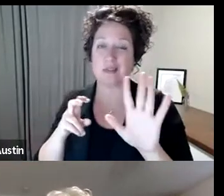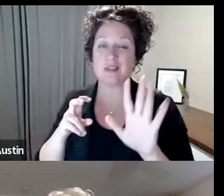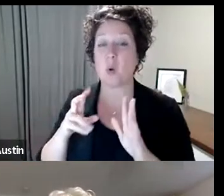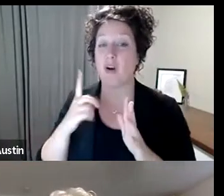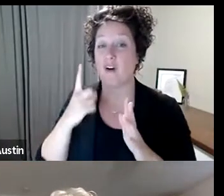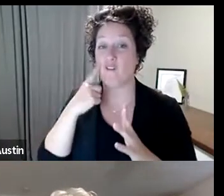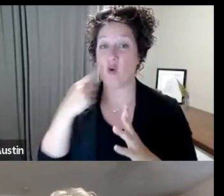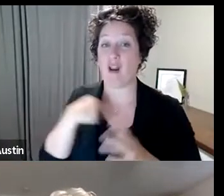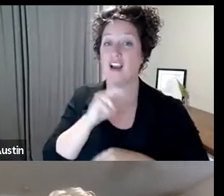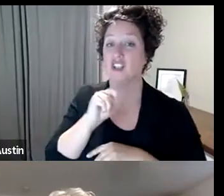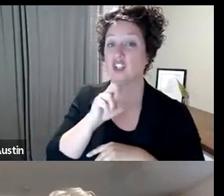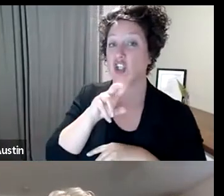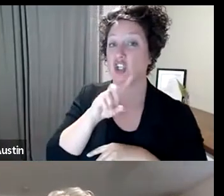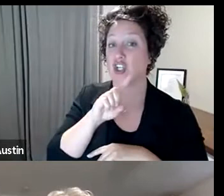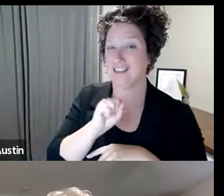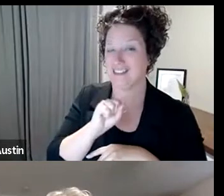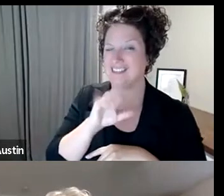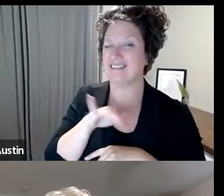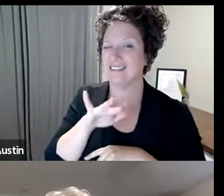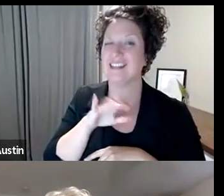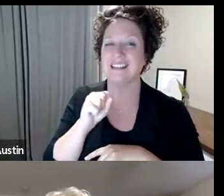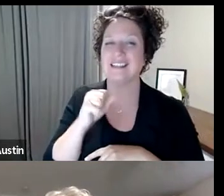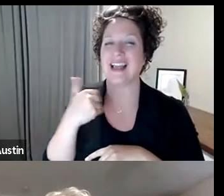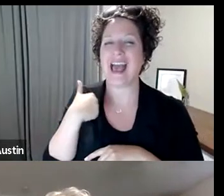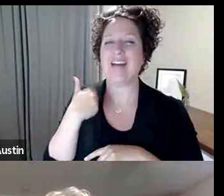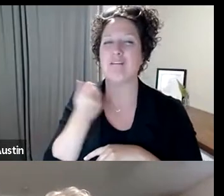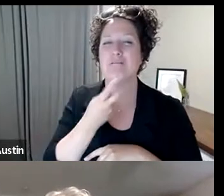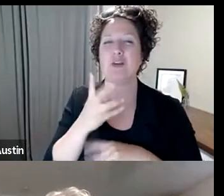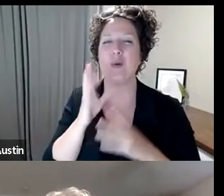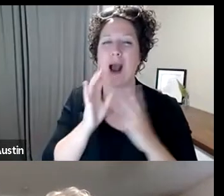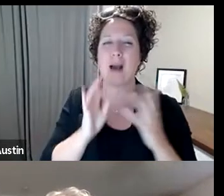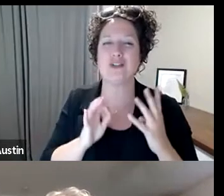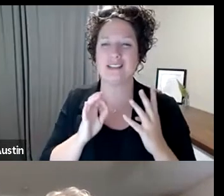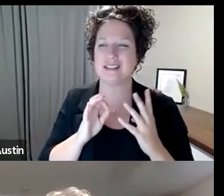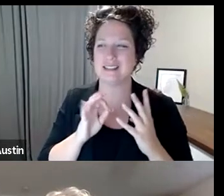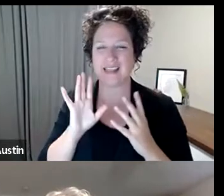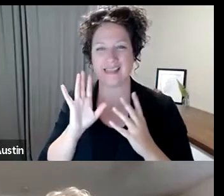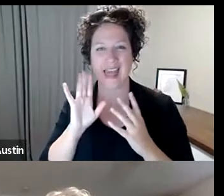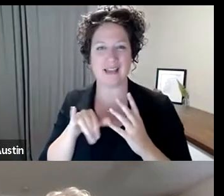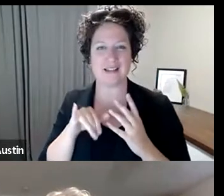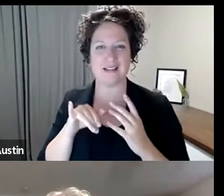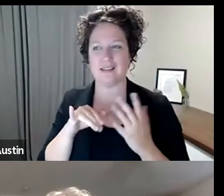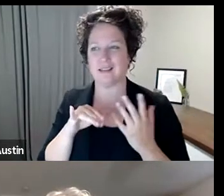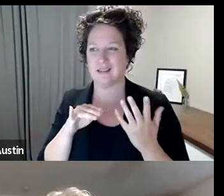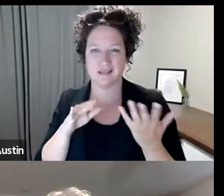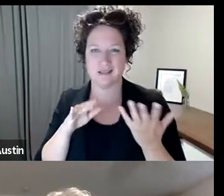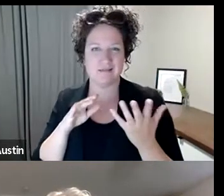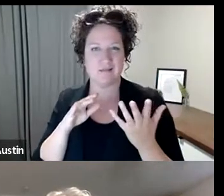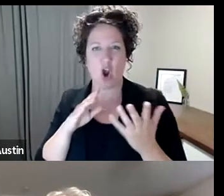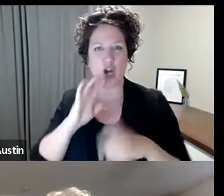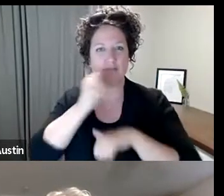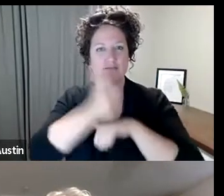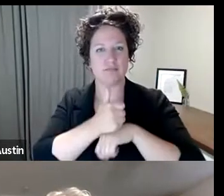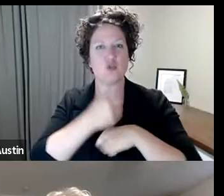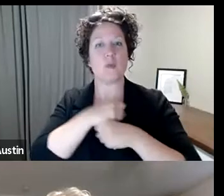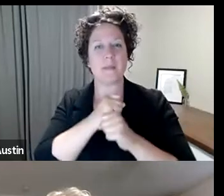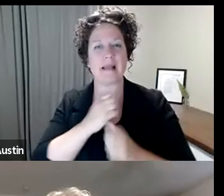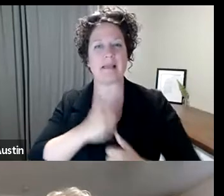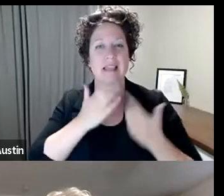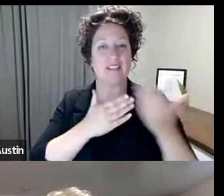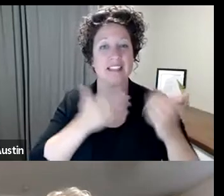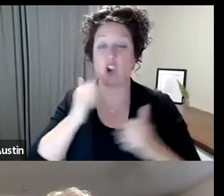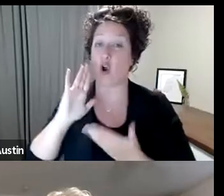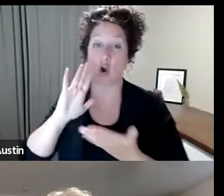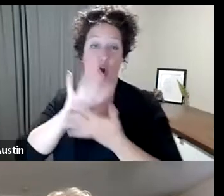there's definitely a few things that I would say are intended purposefully to make life easier. All of ours are on